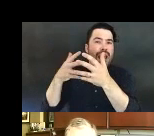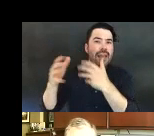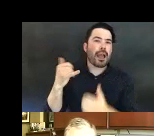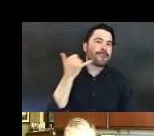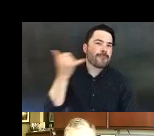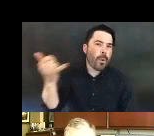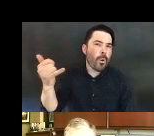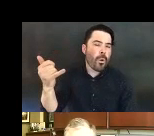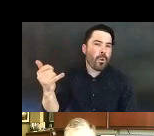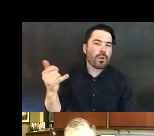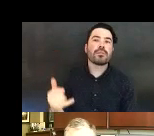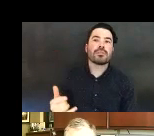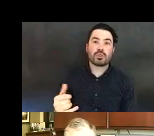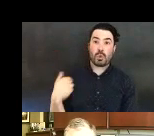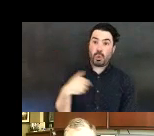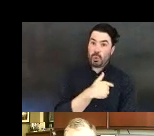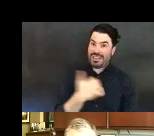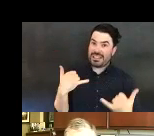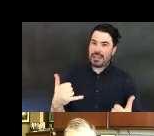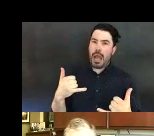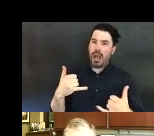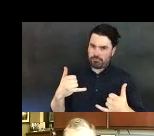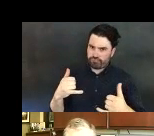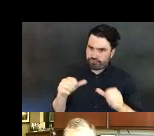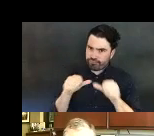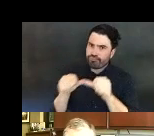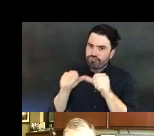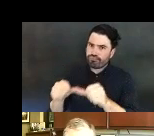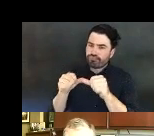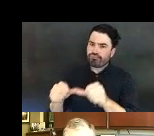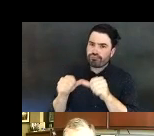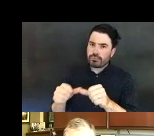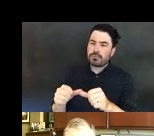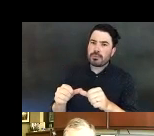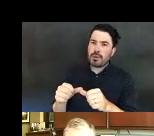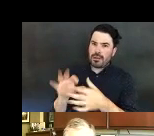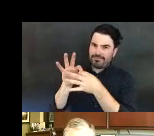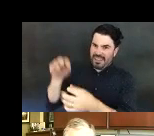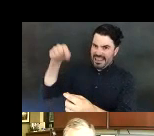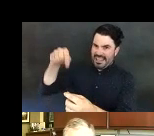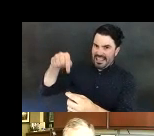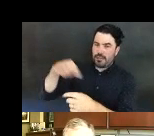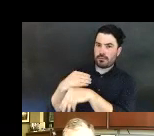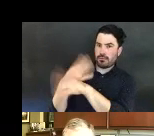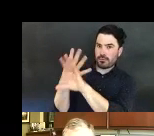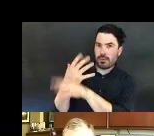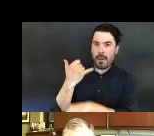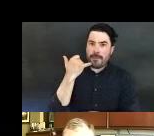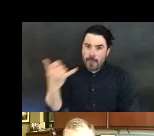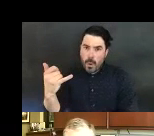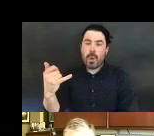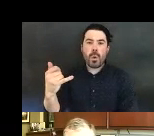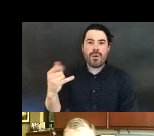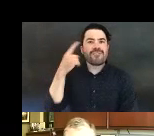an ongoing part of our strategy to keep our patients and our employees safe is to really leverage that virtual care and be able